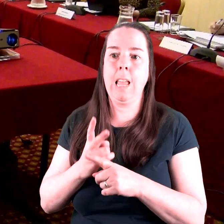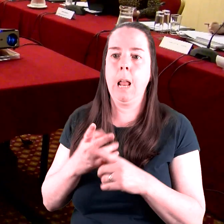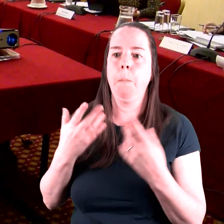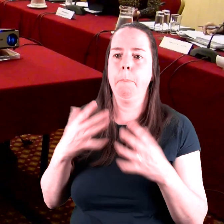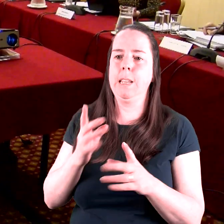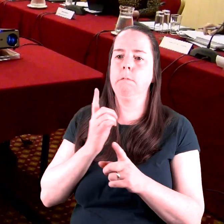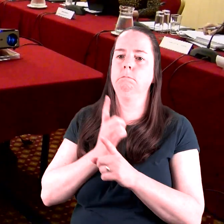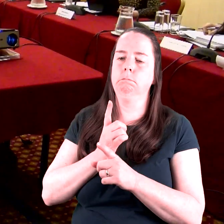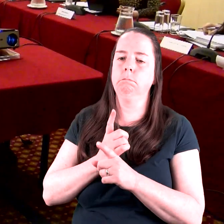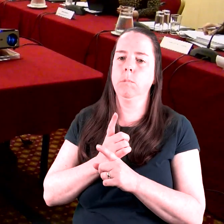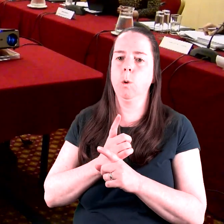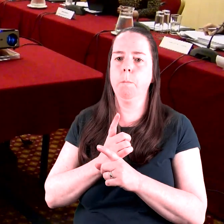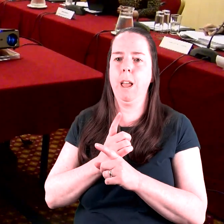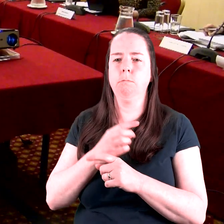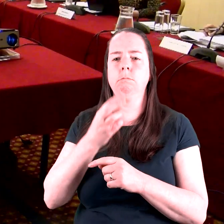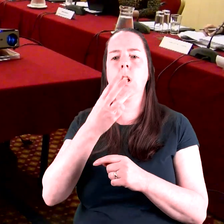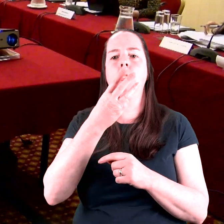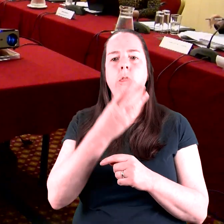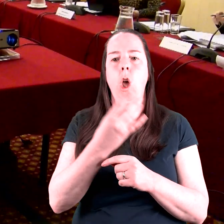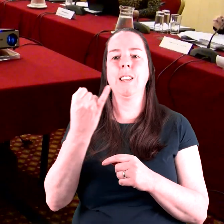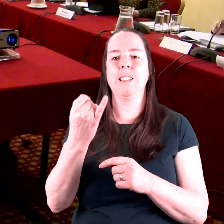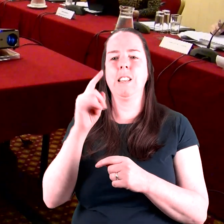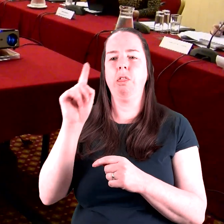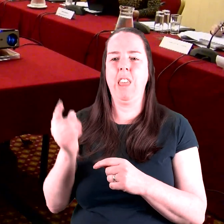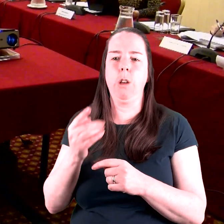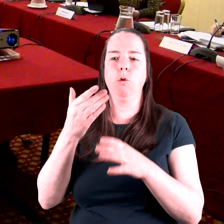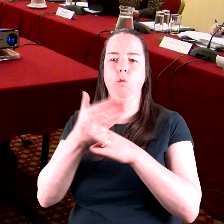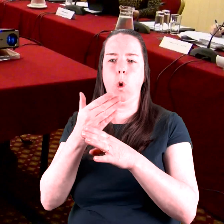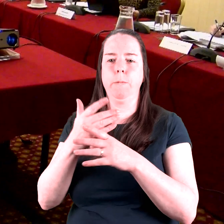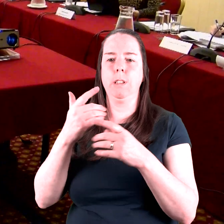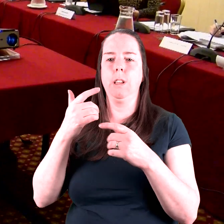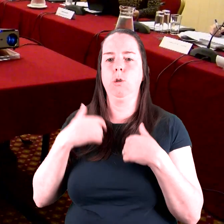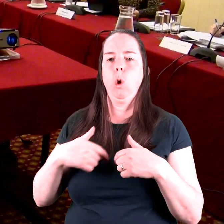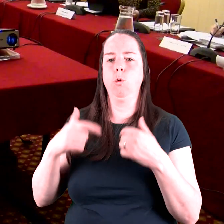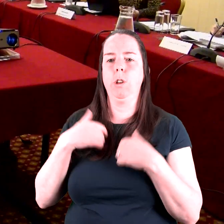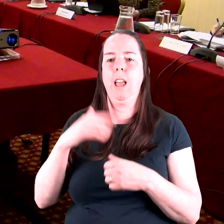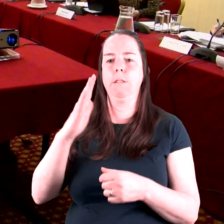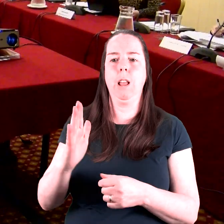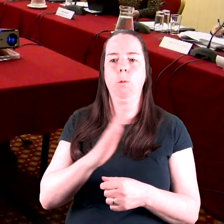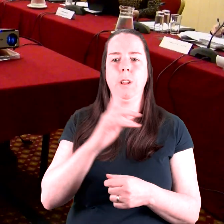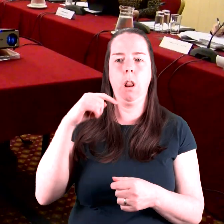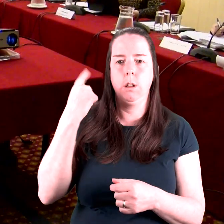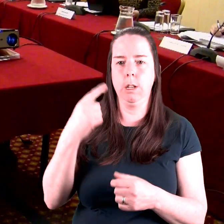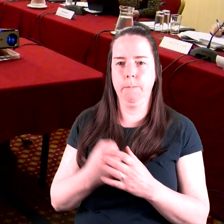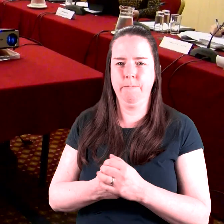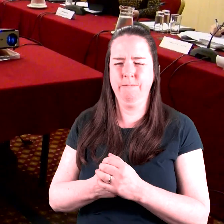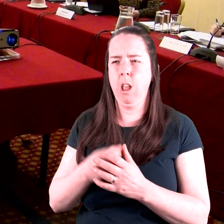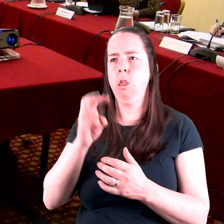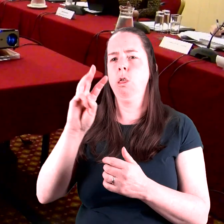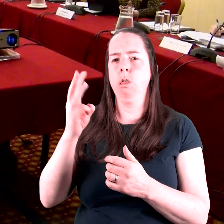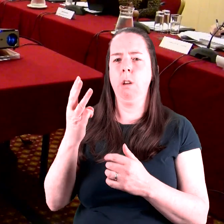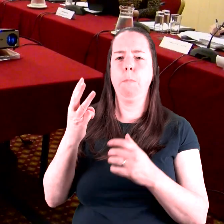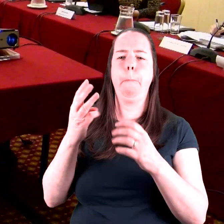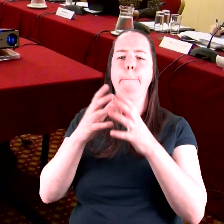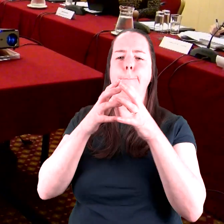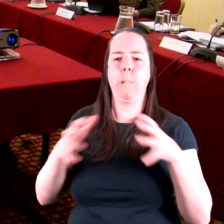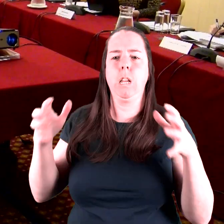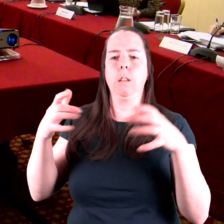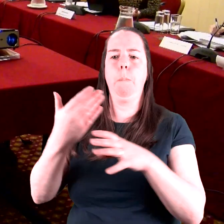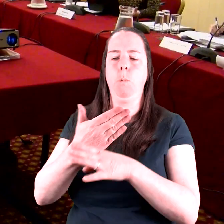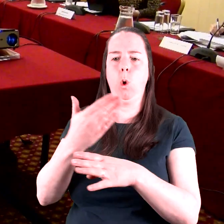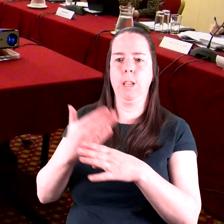West London. And again, as we've said, there are 36,000 jobs in social care in South West London. It's the 3rd biggest